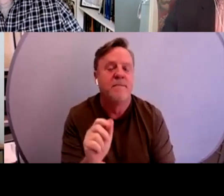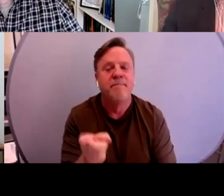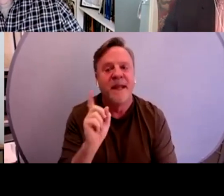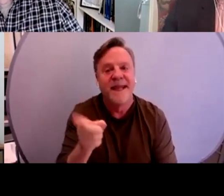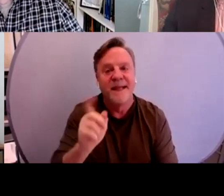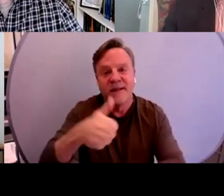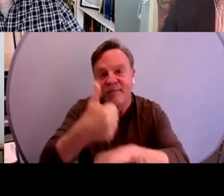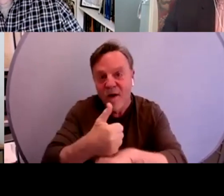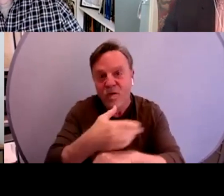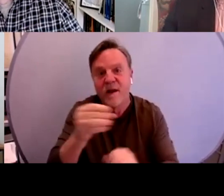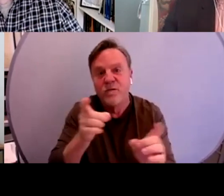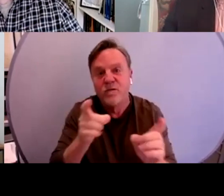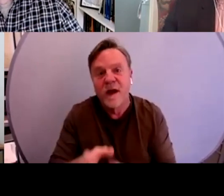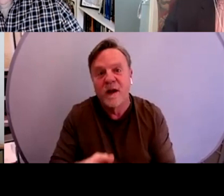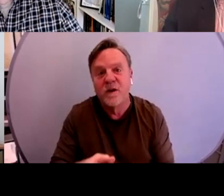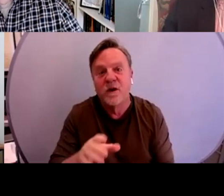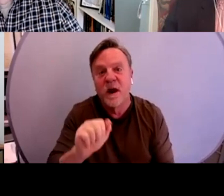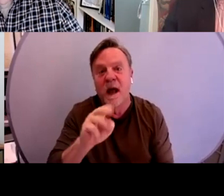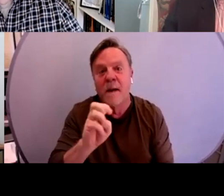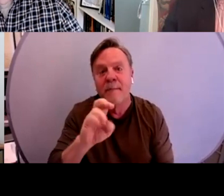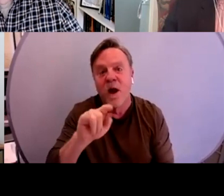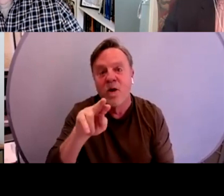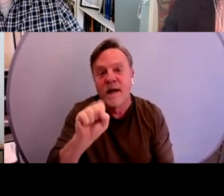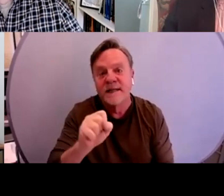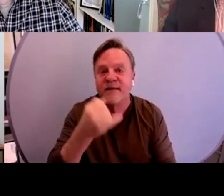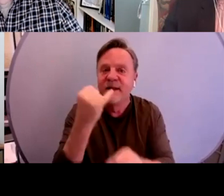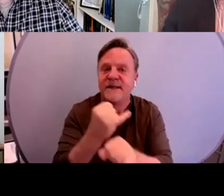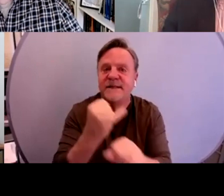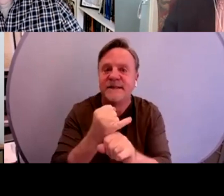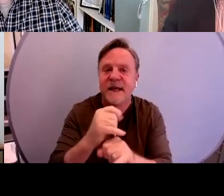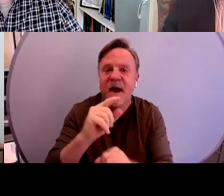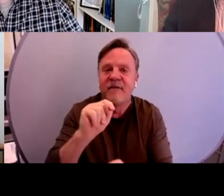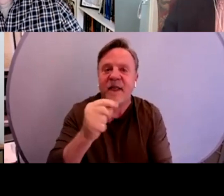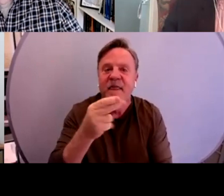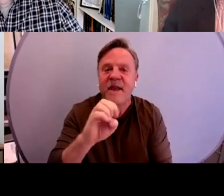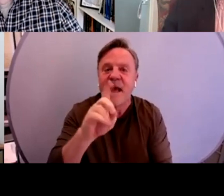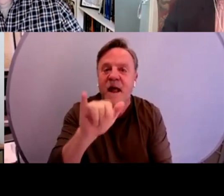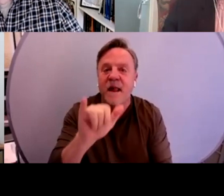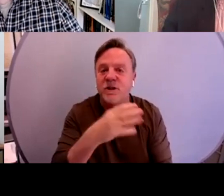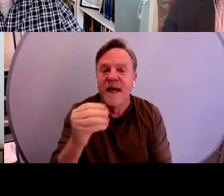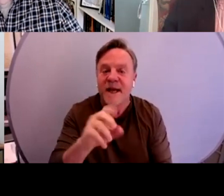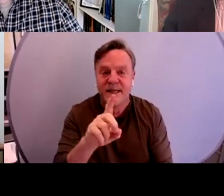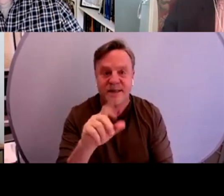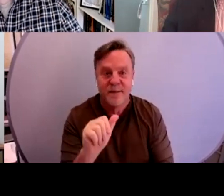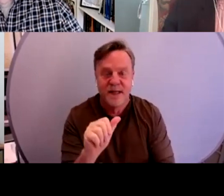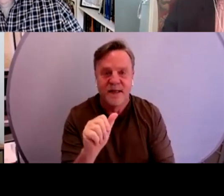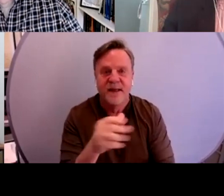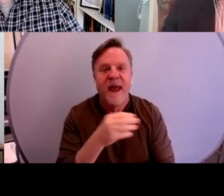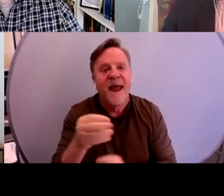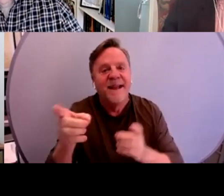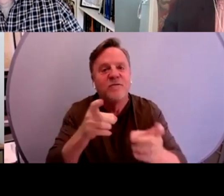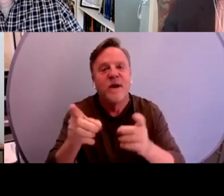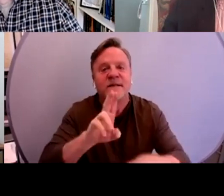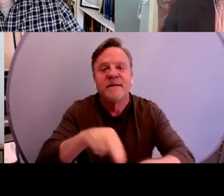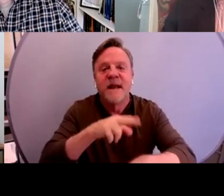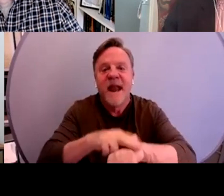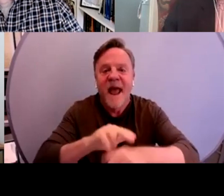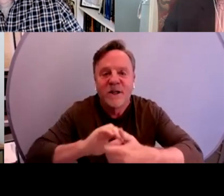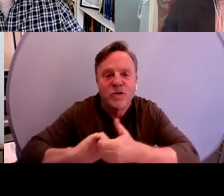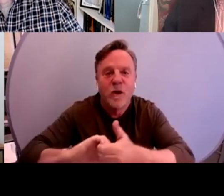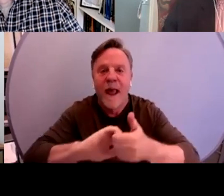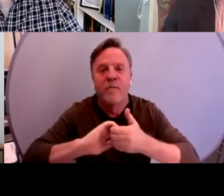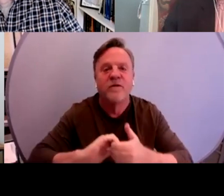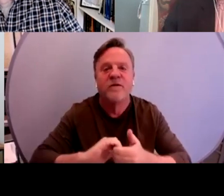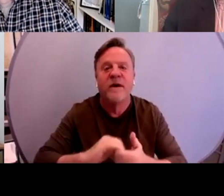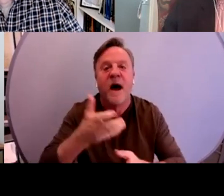founder and director emeritus of the Institute of Theology and Disability and directs the National Collaborative on Faith